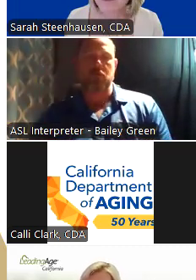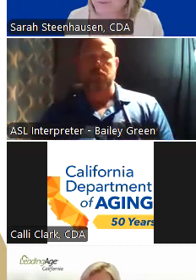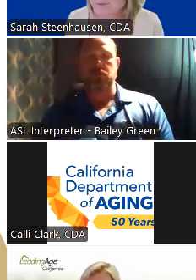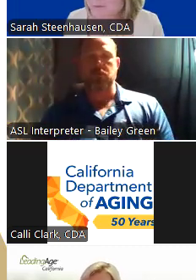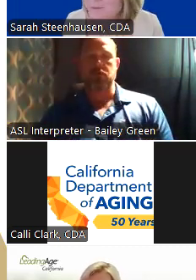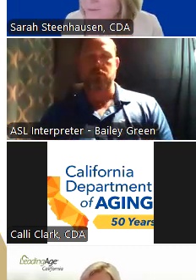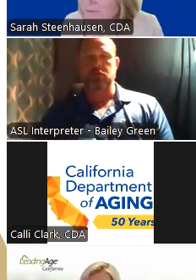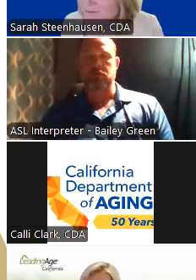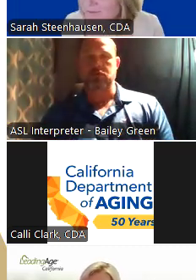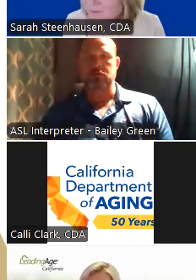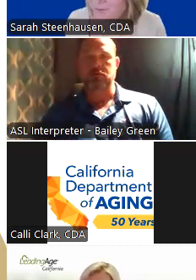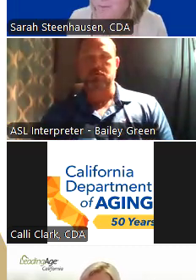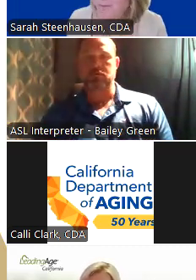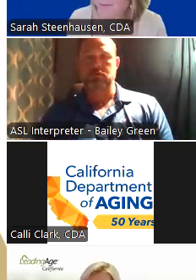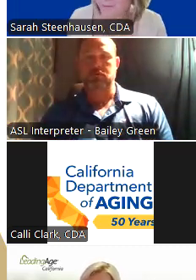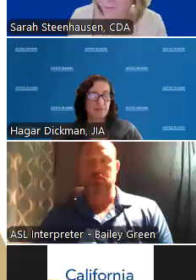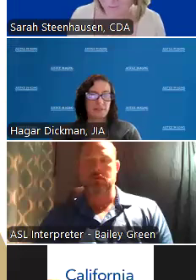and remove some spotlights.